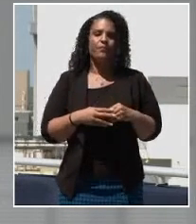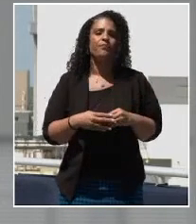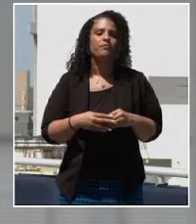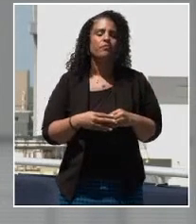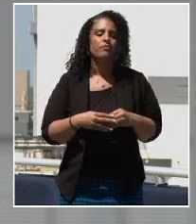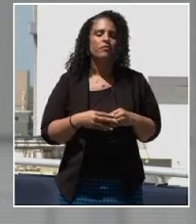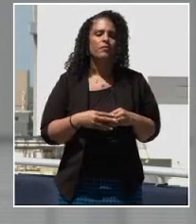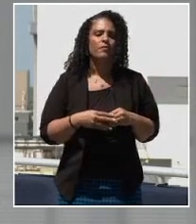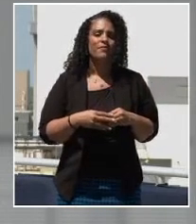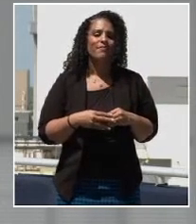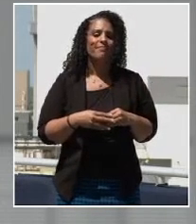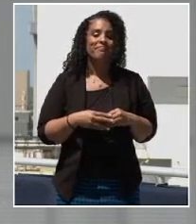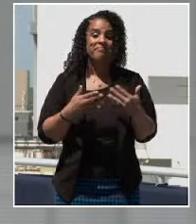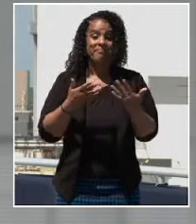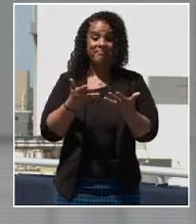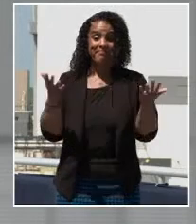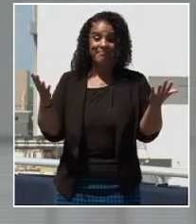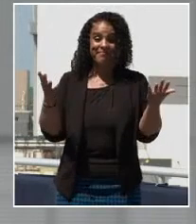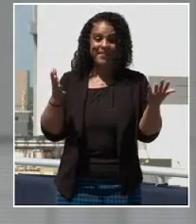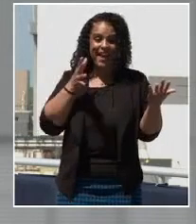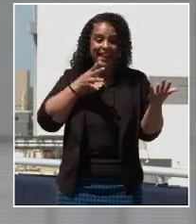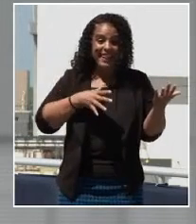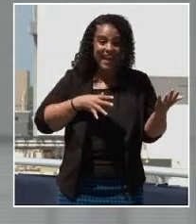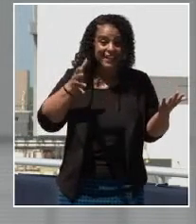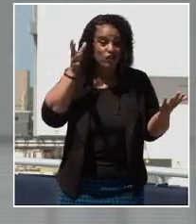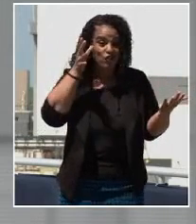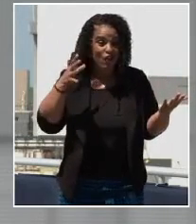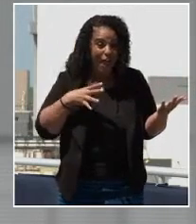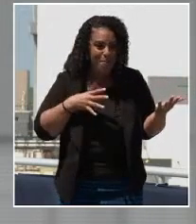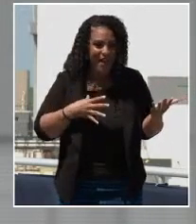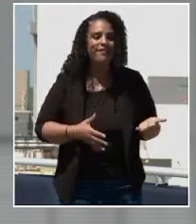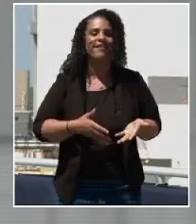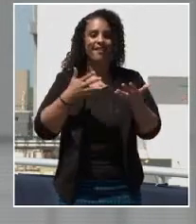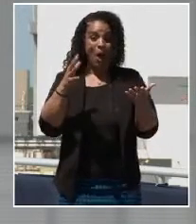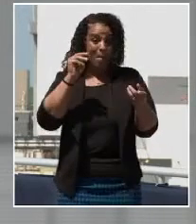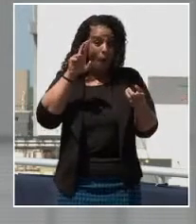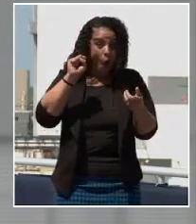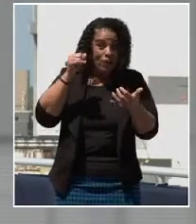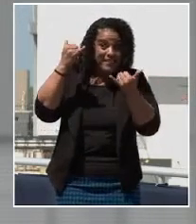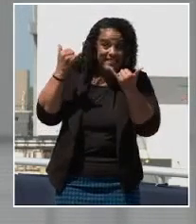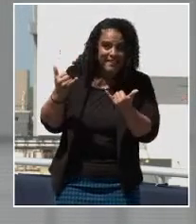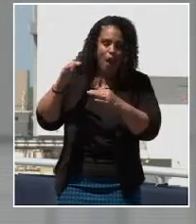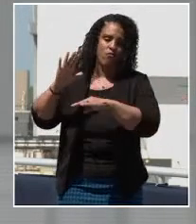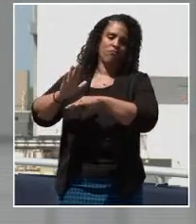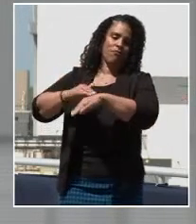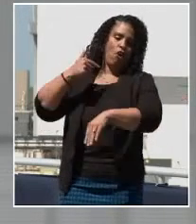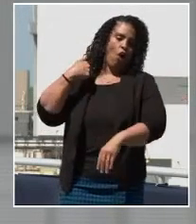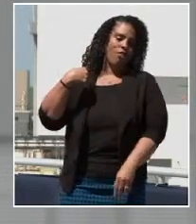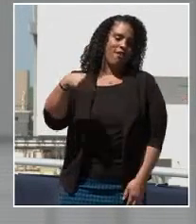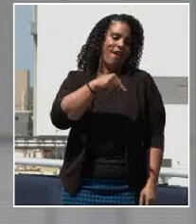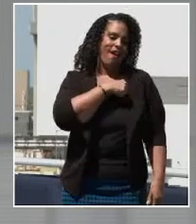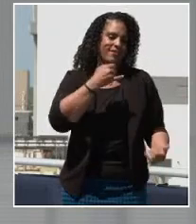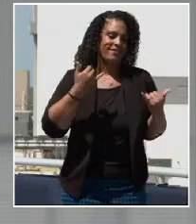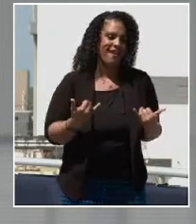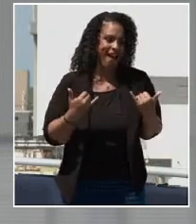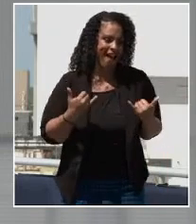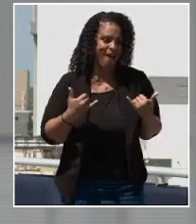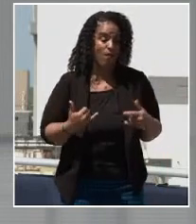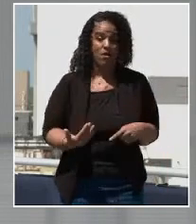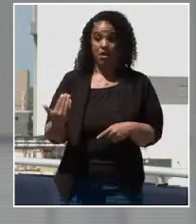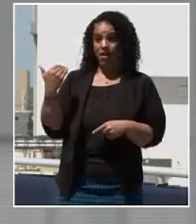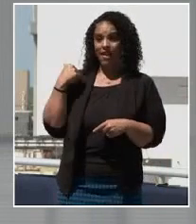budget ladies and gentlemen Mars is calling us last